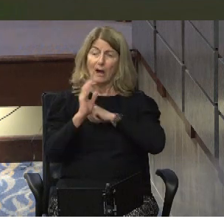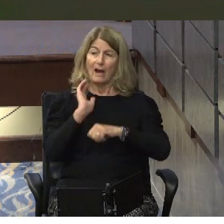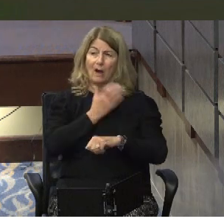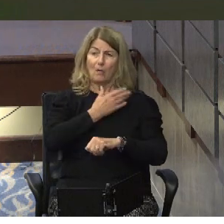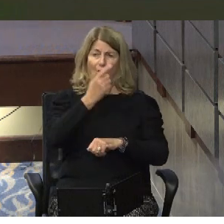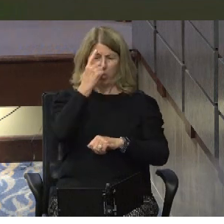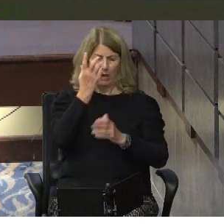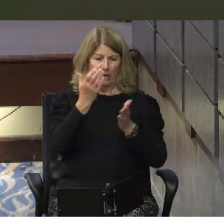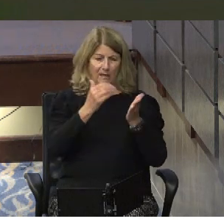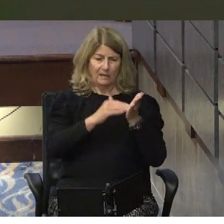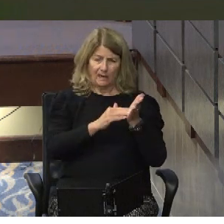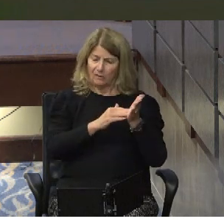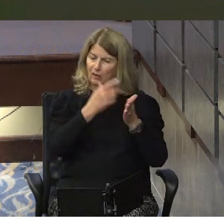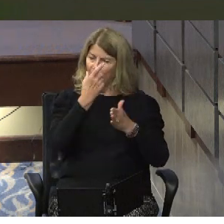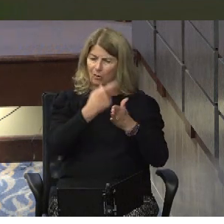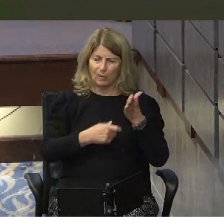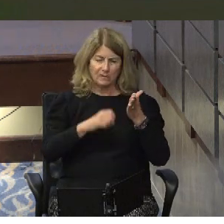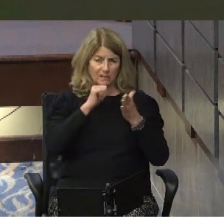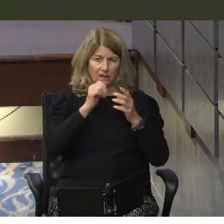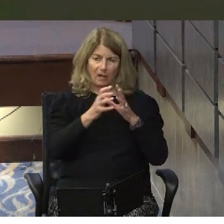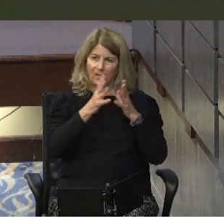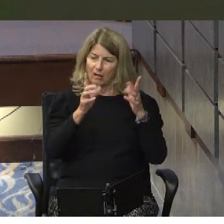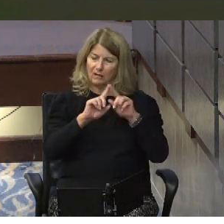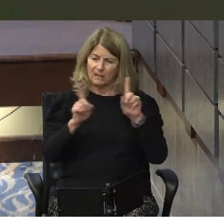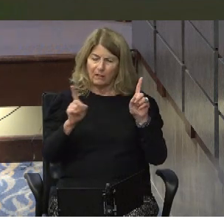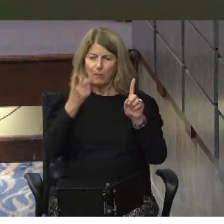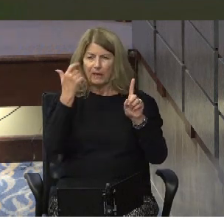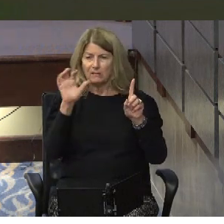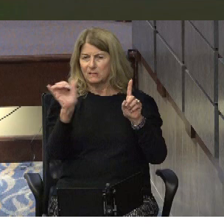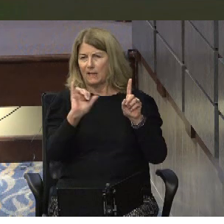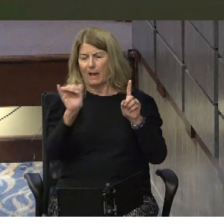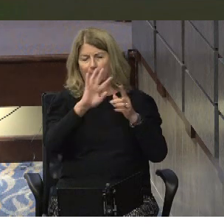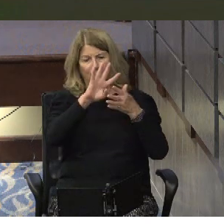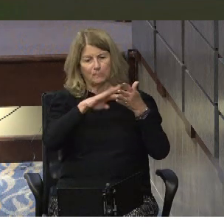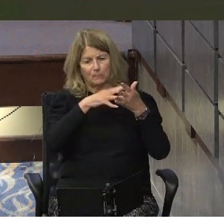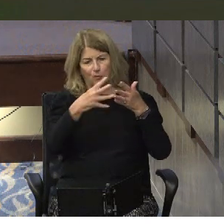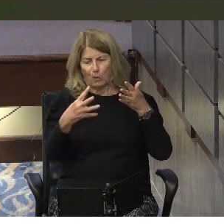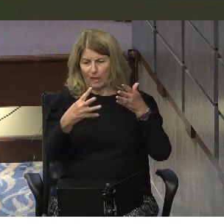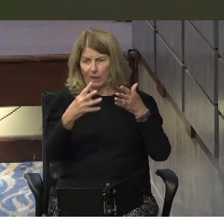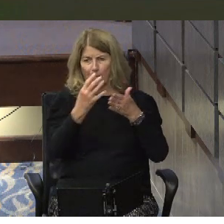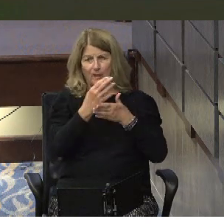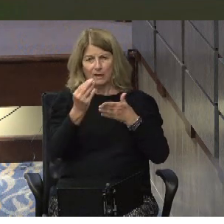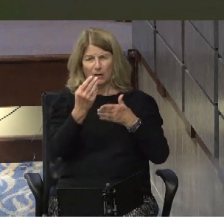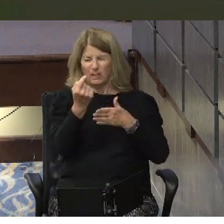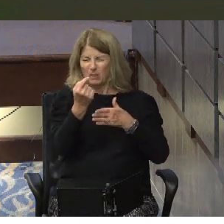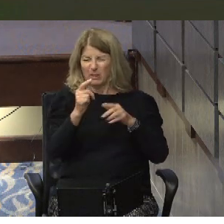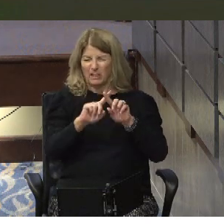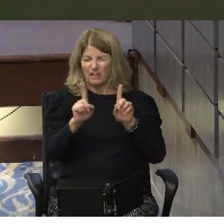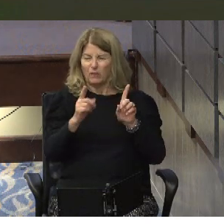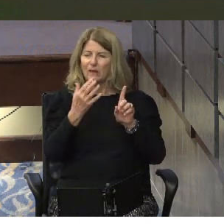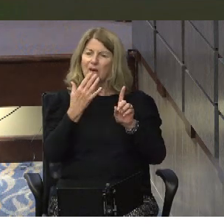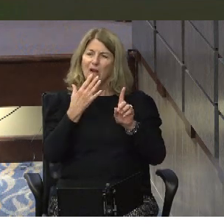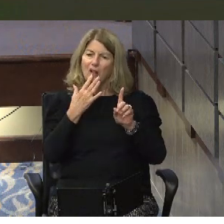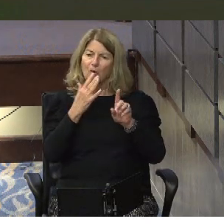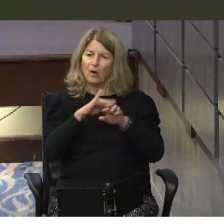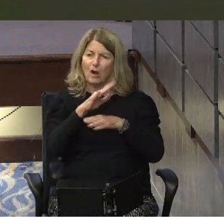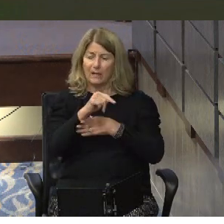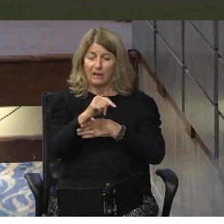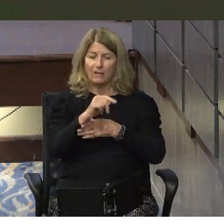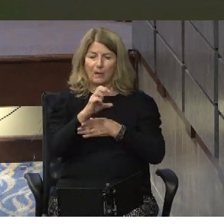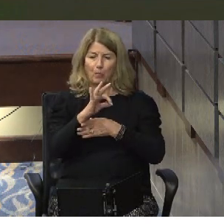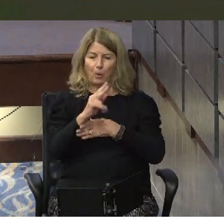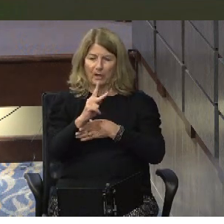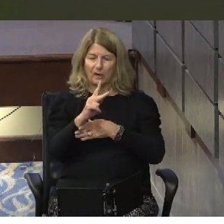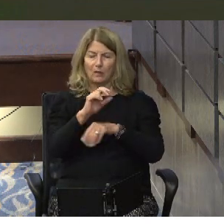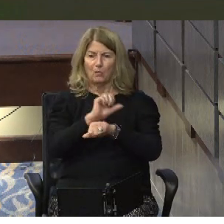cost here is not that much difference because we're dealing with the same screening material, just a little bit different color on it. And then the brickwork